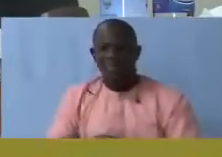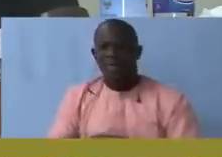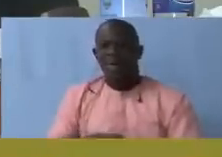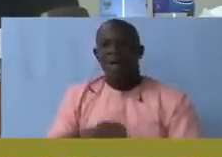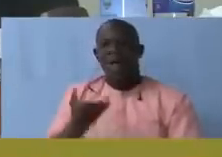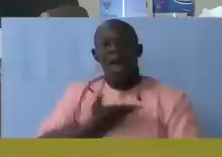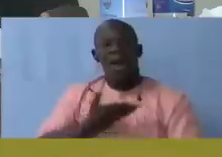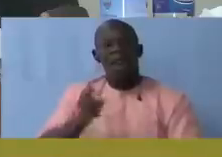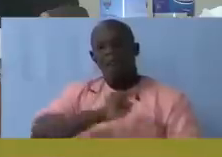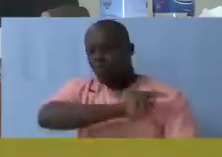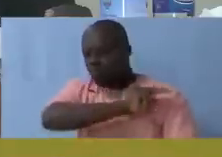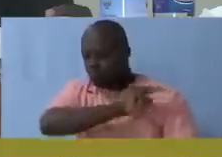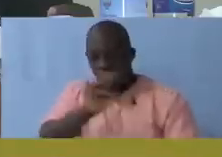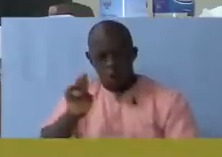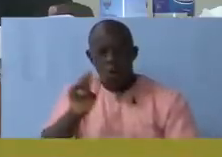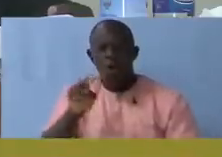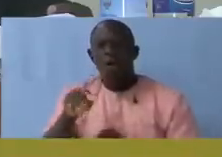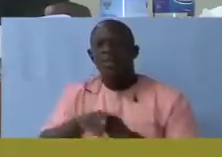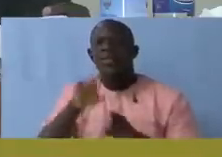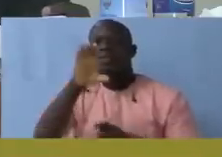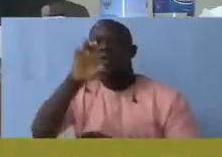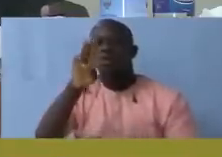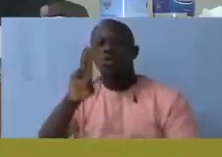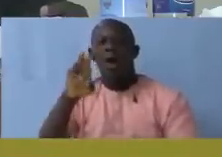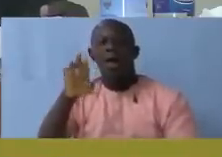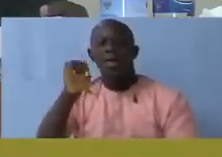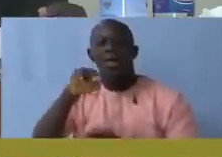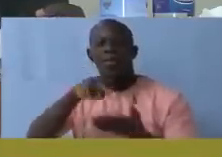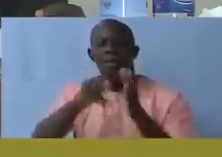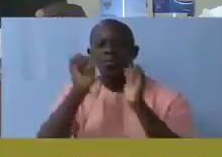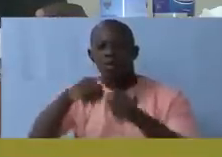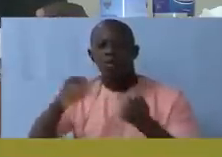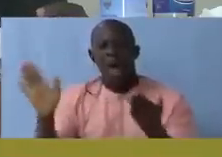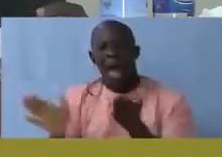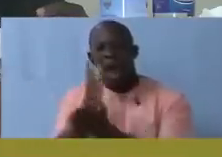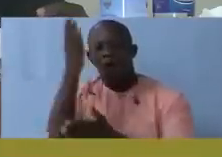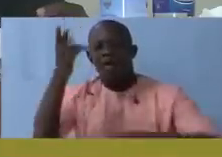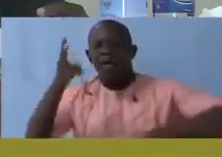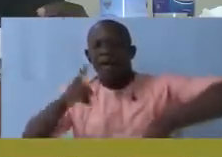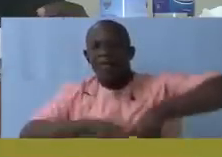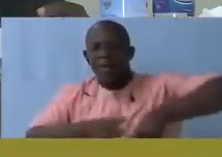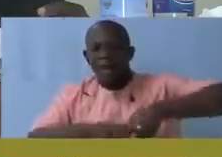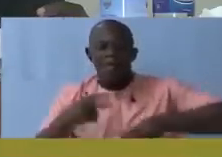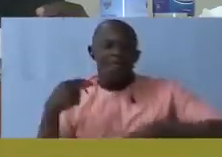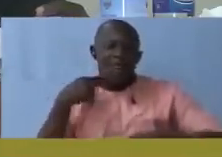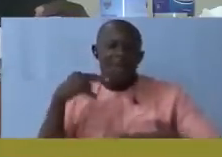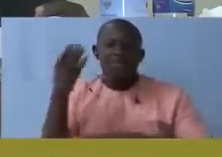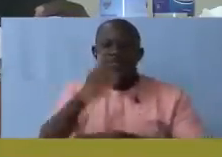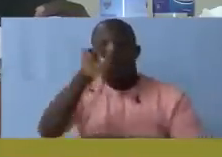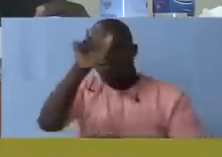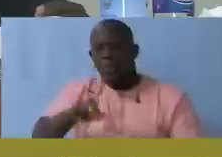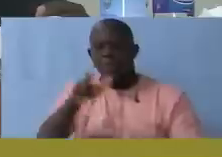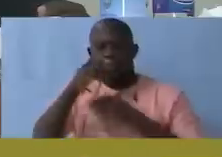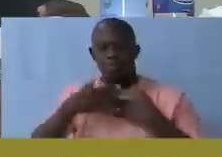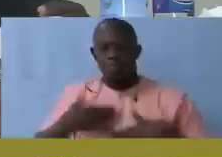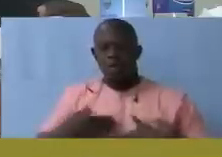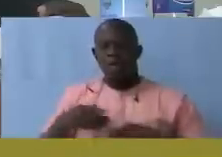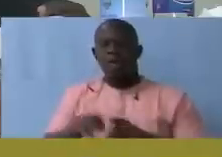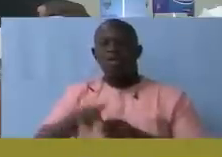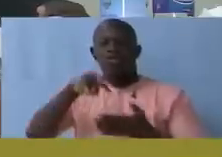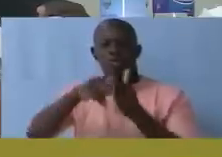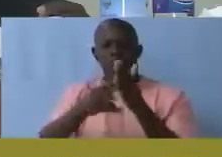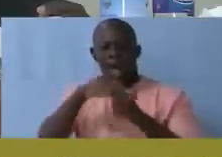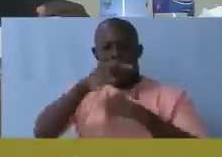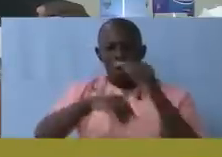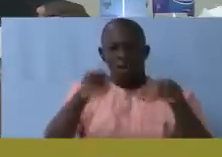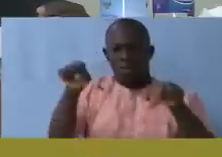no known cure for AIDS, and under no circumstances may the lab results from Senegal be touted or